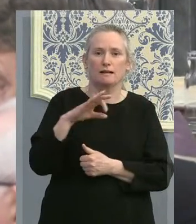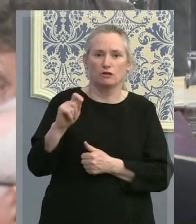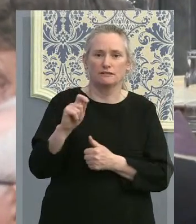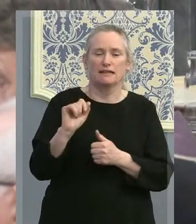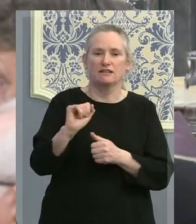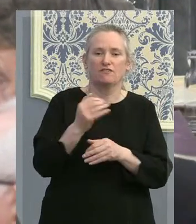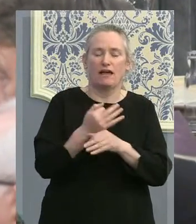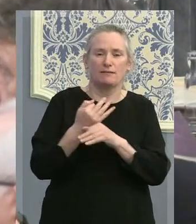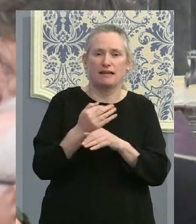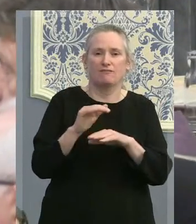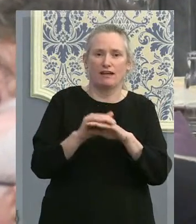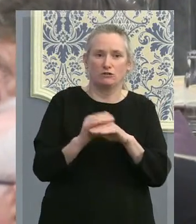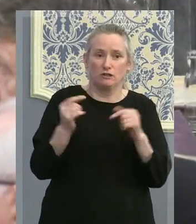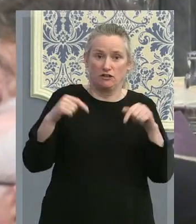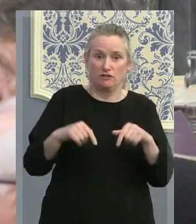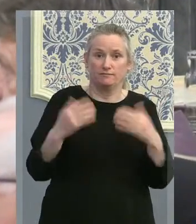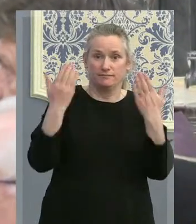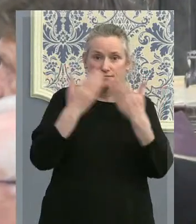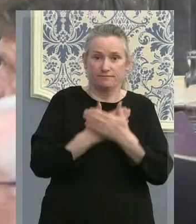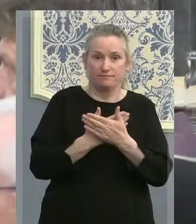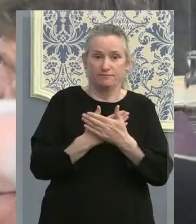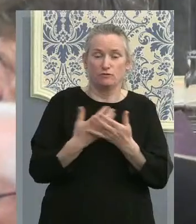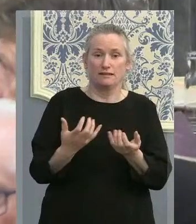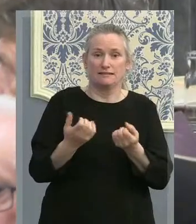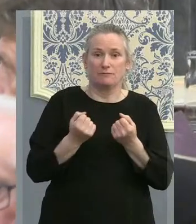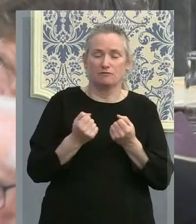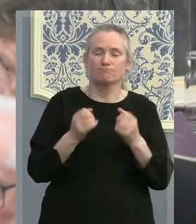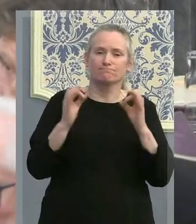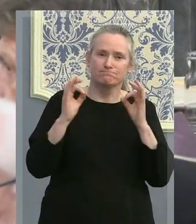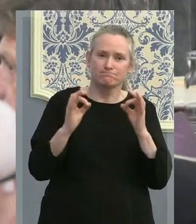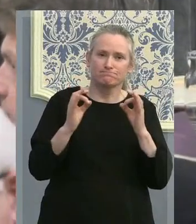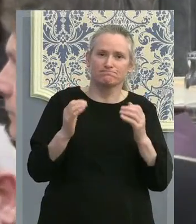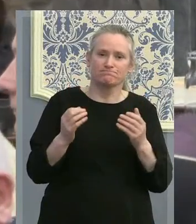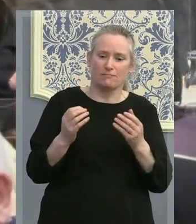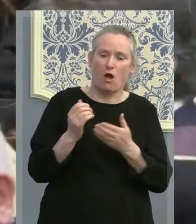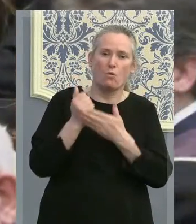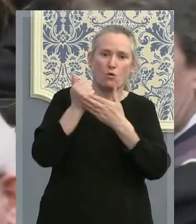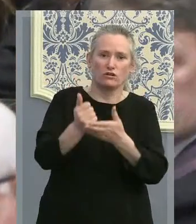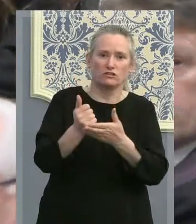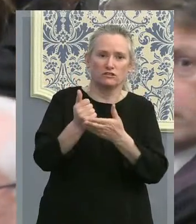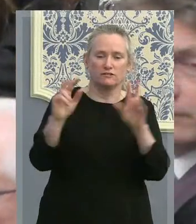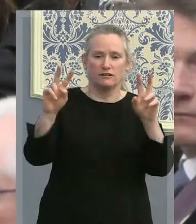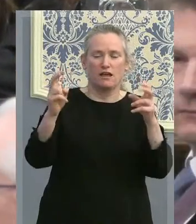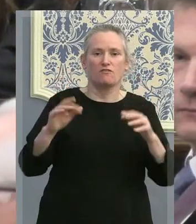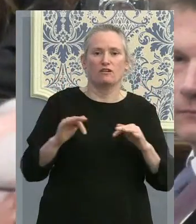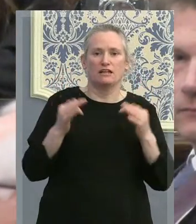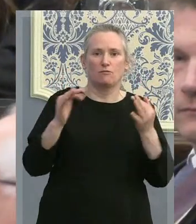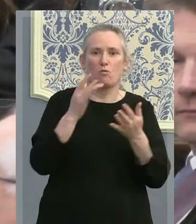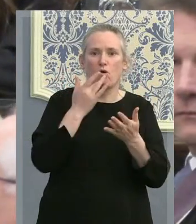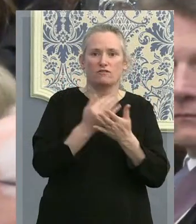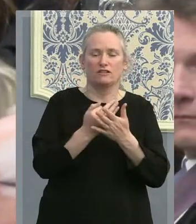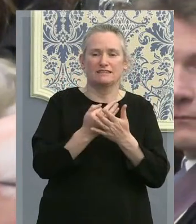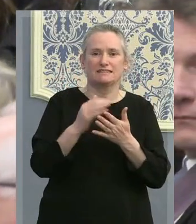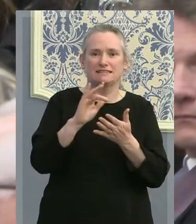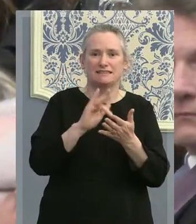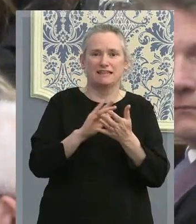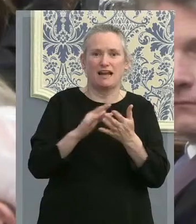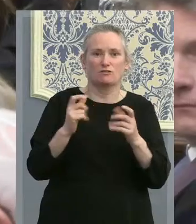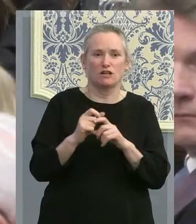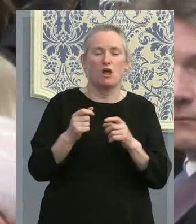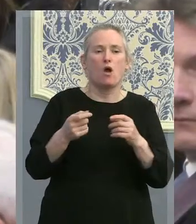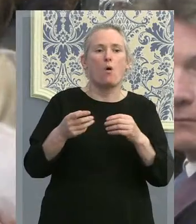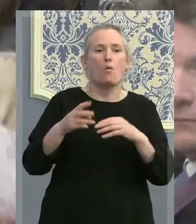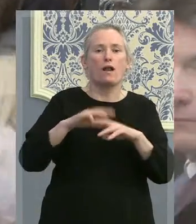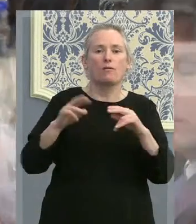family and friends who are present here this evening to accept this wonderful accolade of Freedom of Waterford City and County. Welcome home to